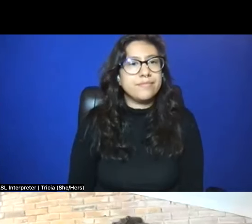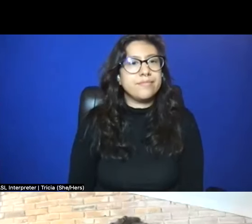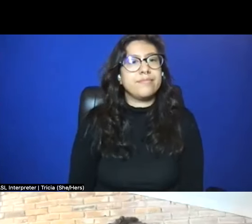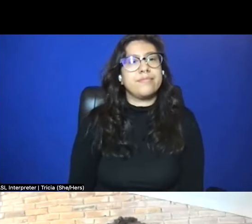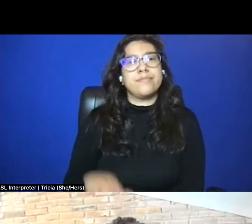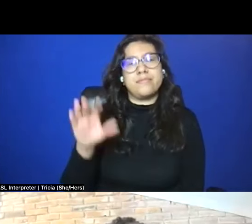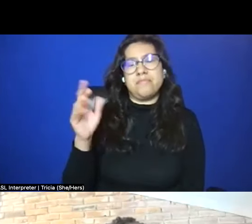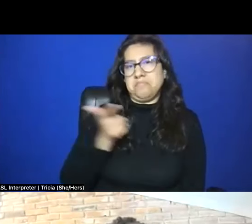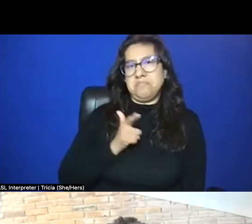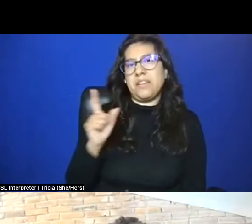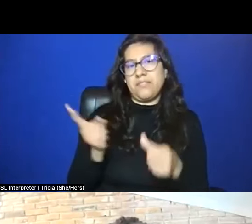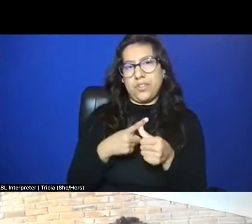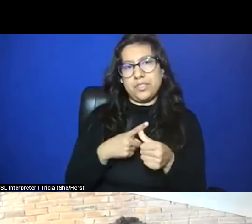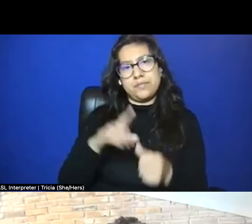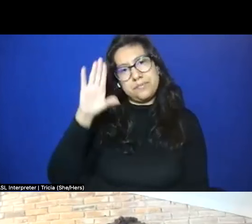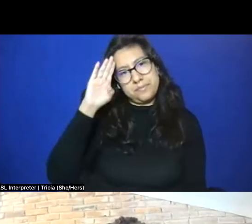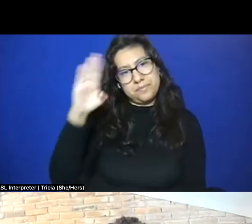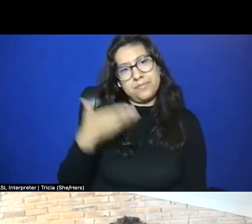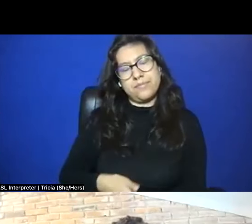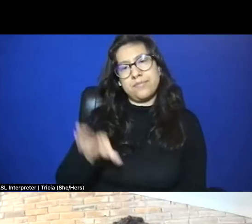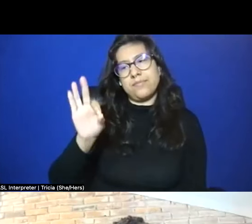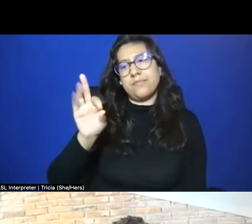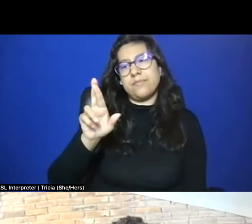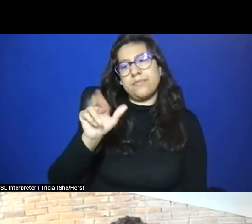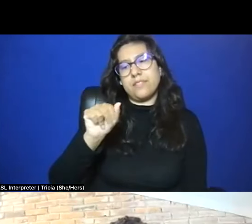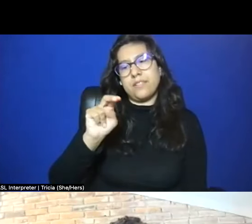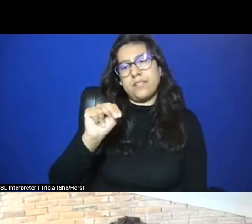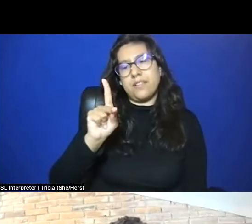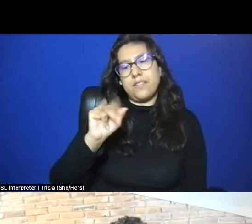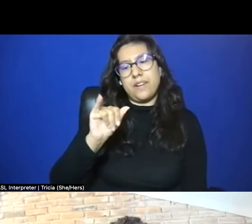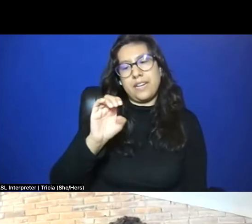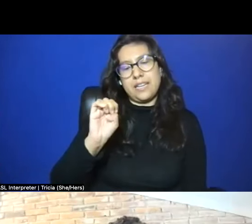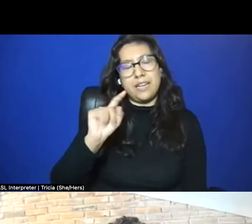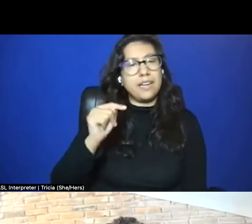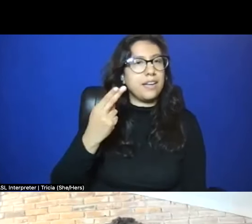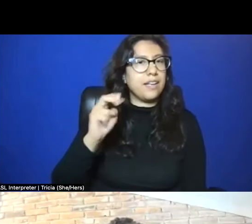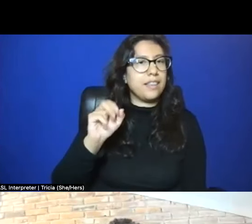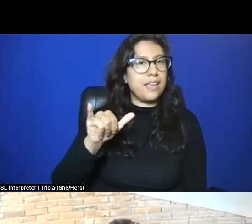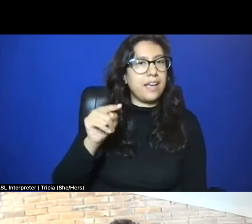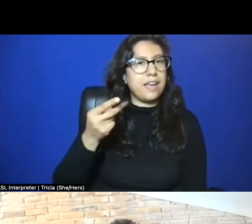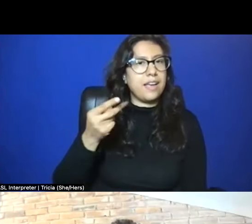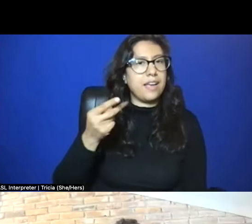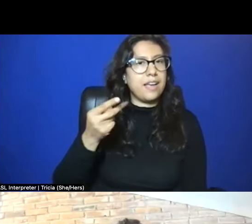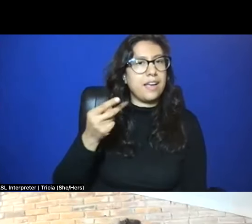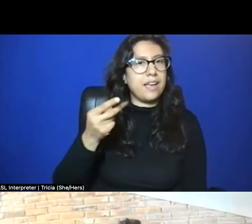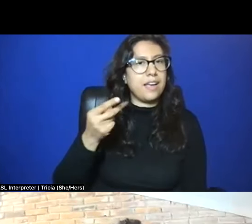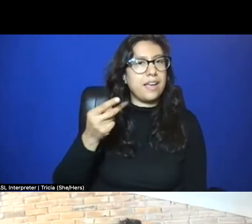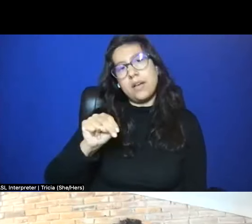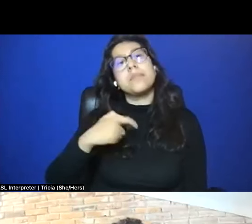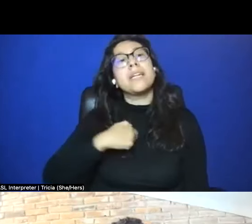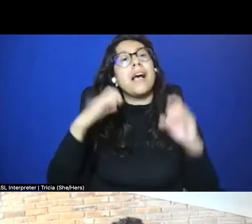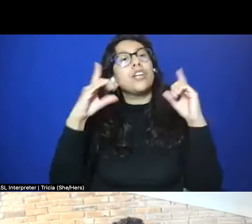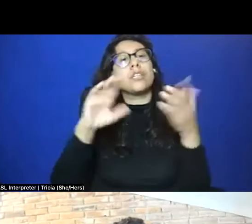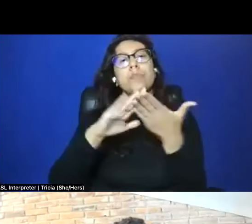I can go first. My name is Frankie. I use they and them pronouns. I'm the education and community manager